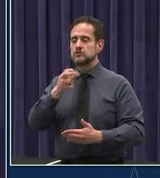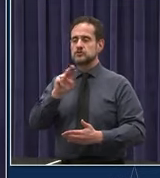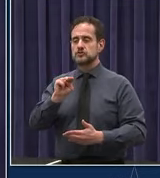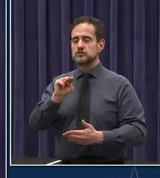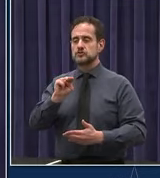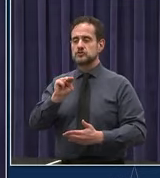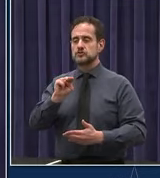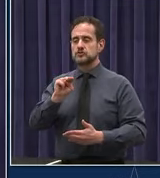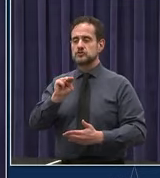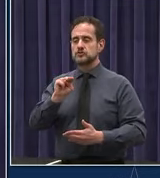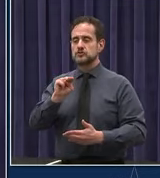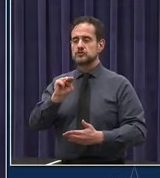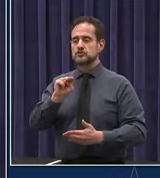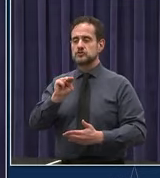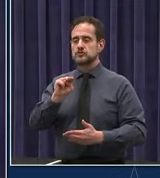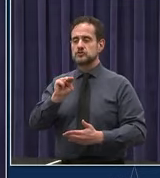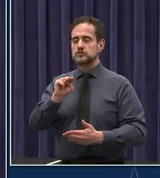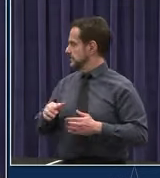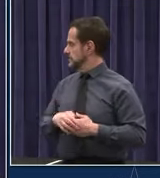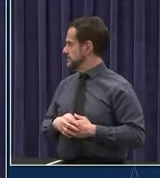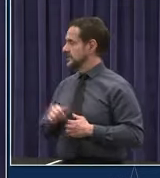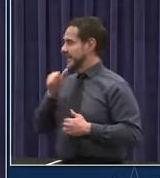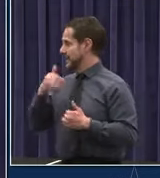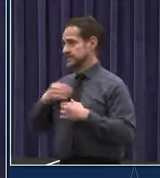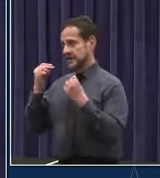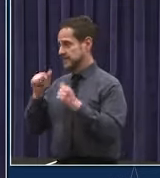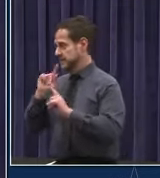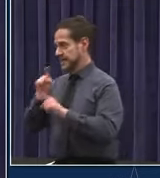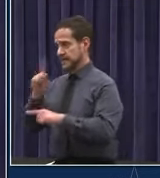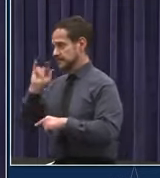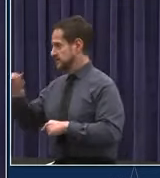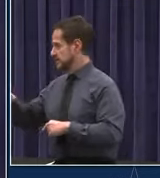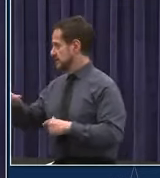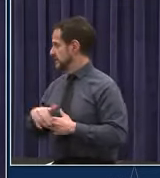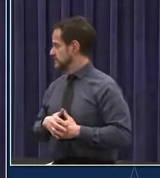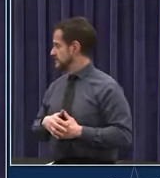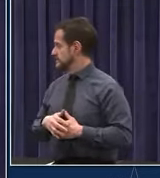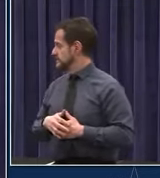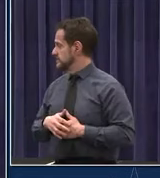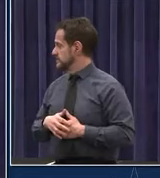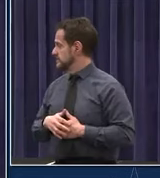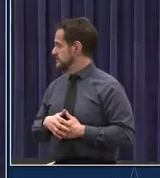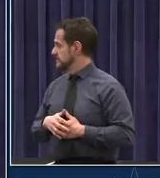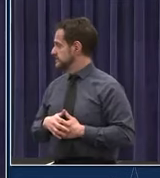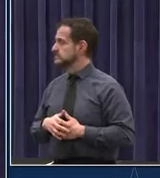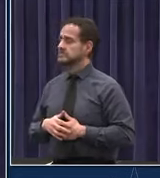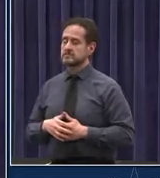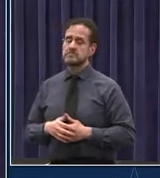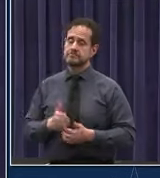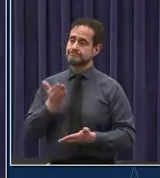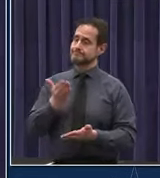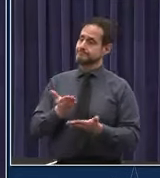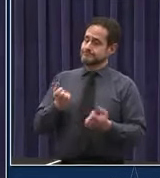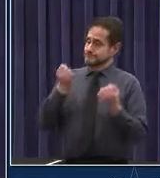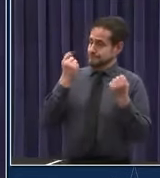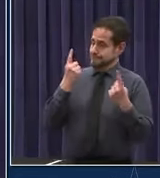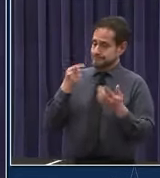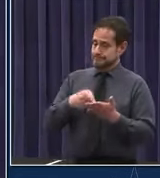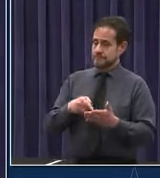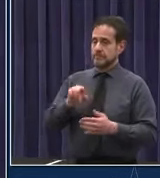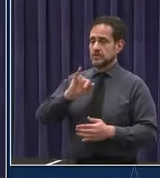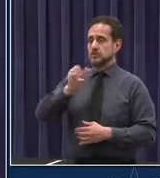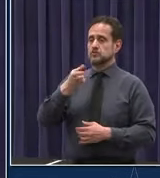men who were tortured and then convicted by associates of disgraced former police commander John Burge. Does this